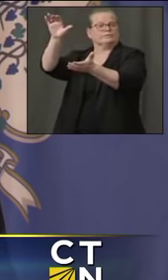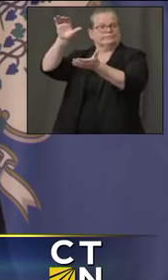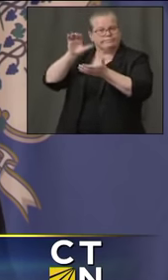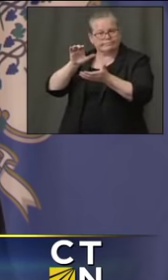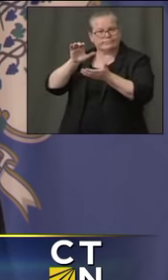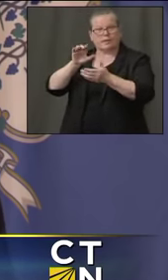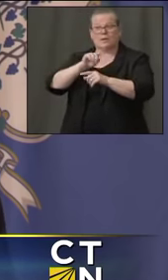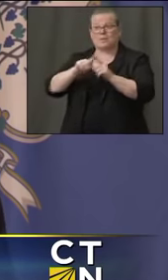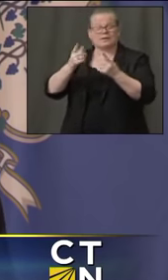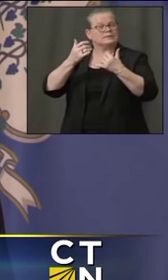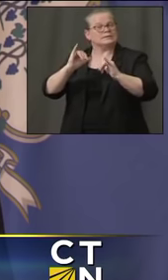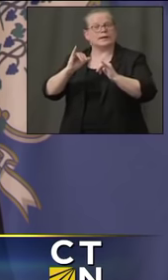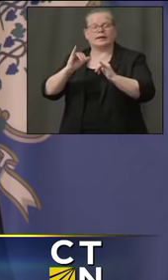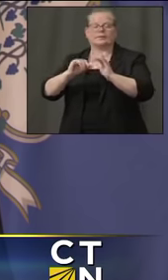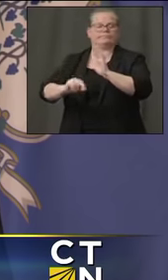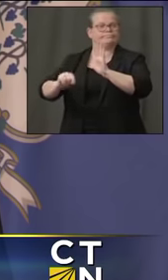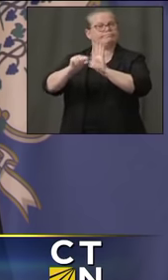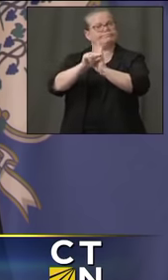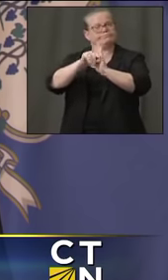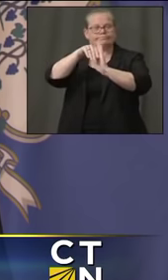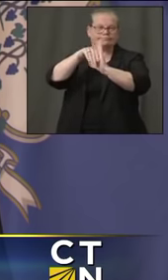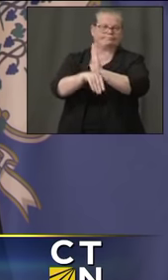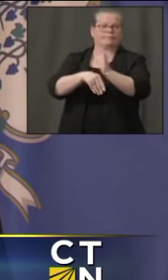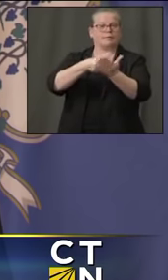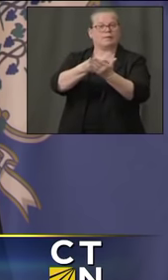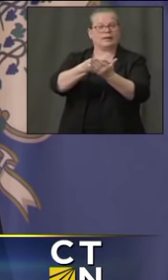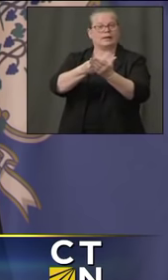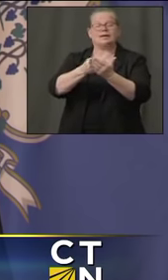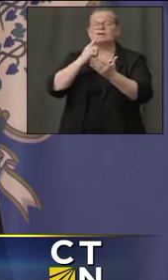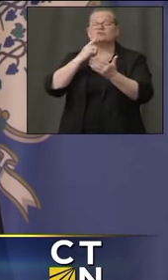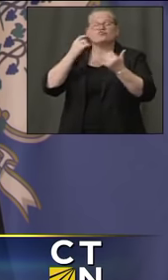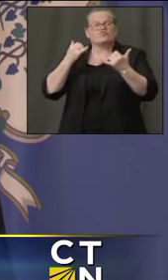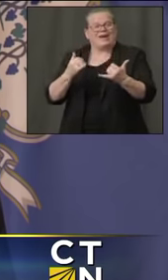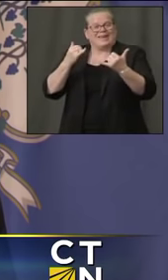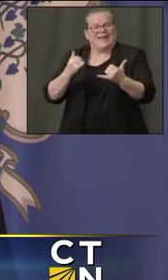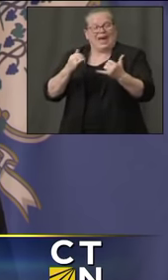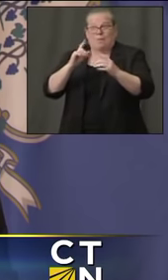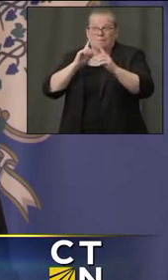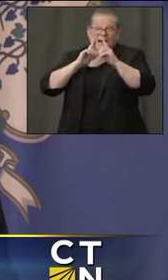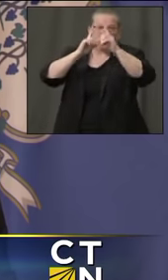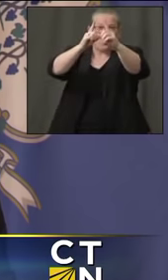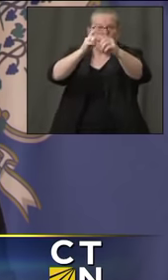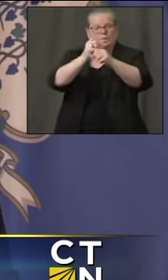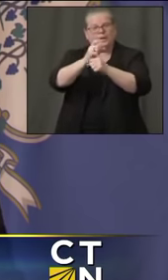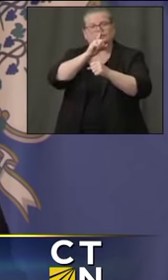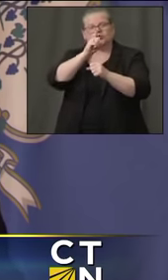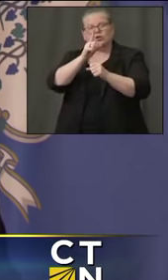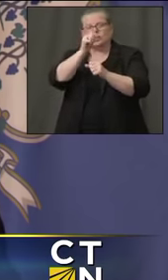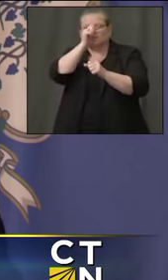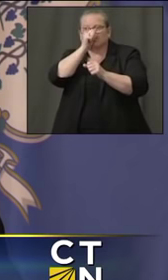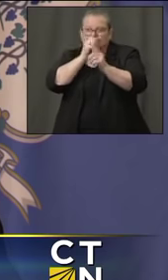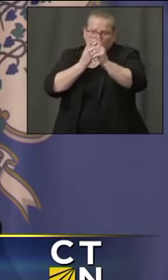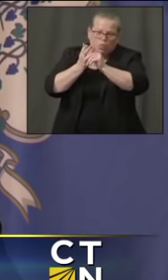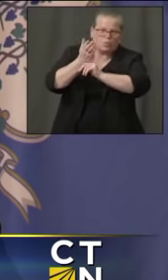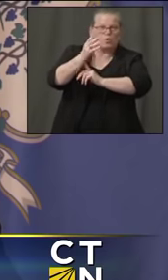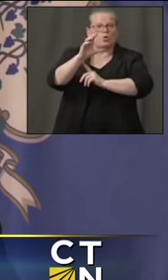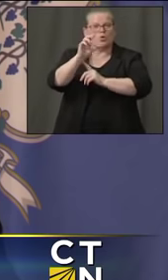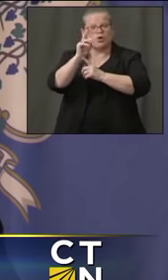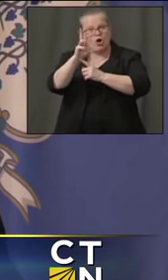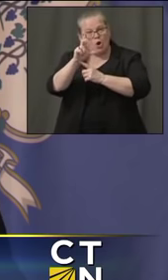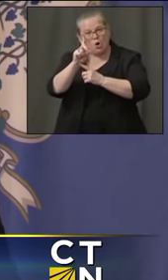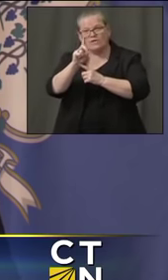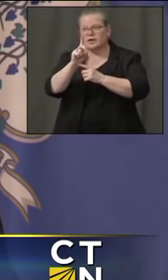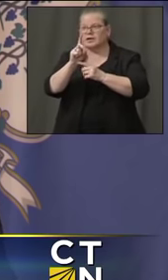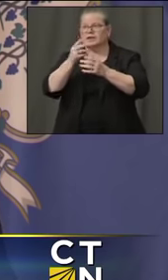pandemic, maximum priority on public health and public safety, and then get people back to work